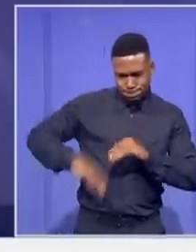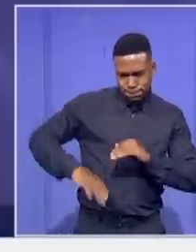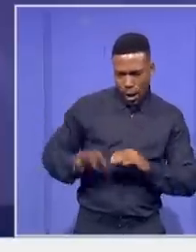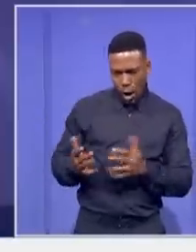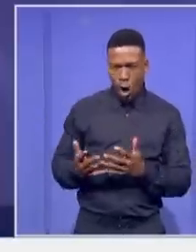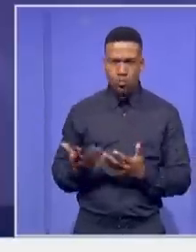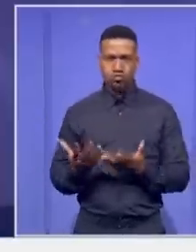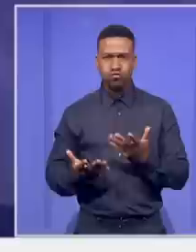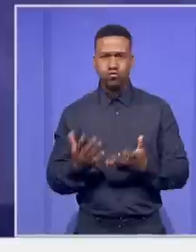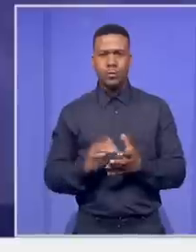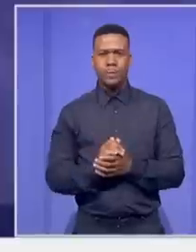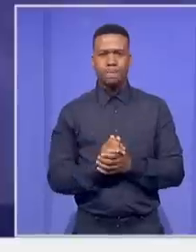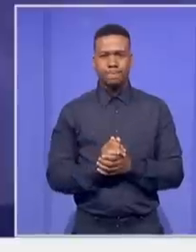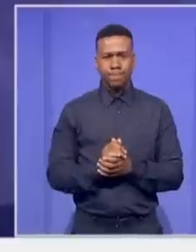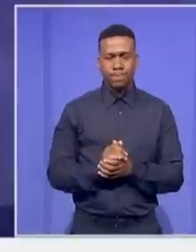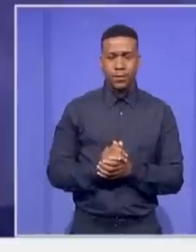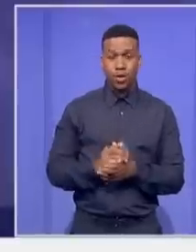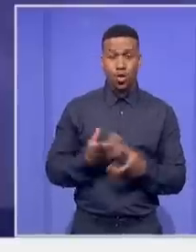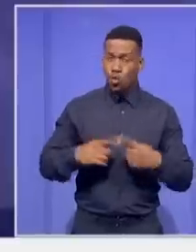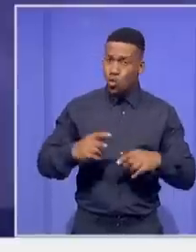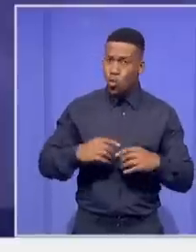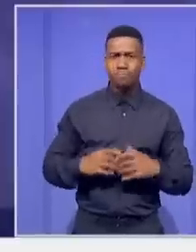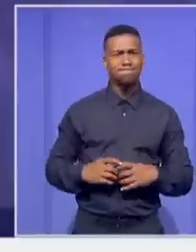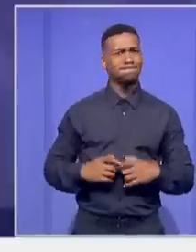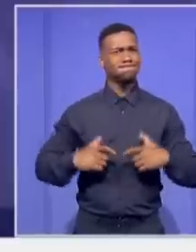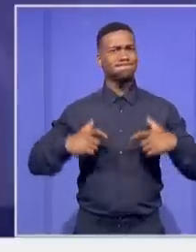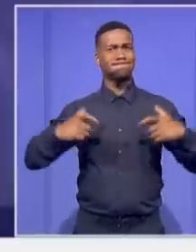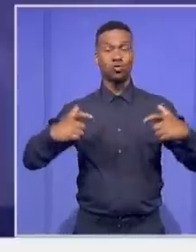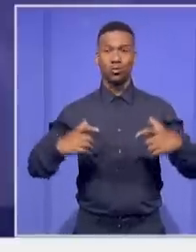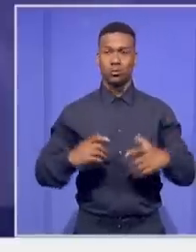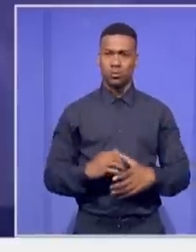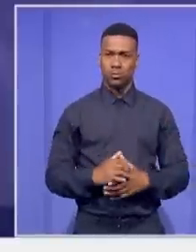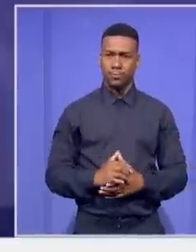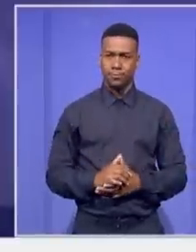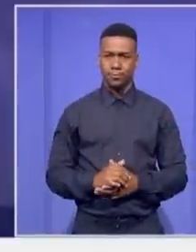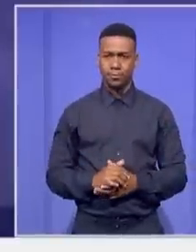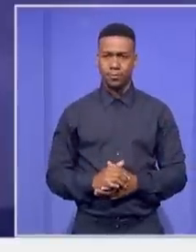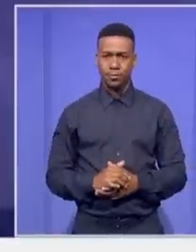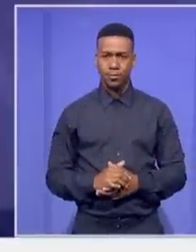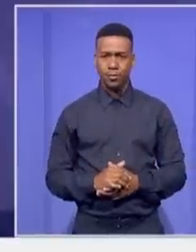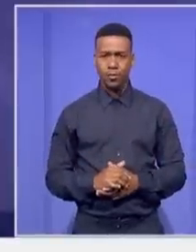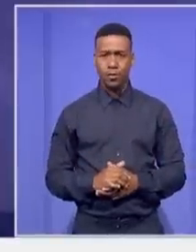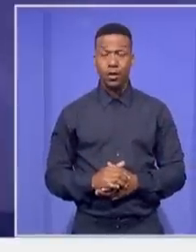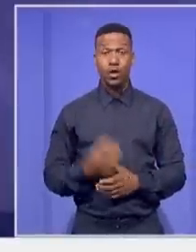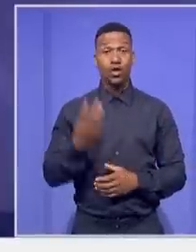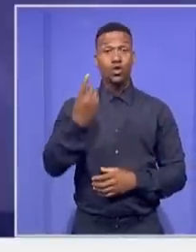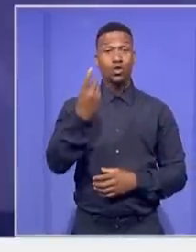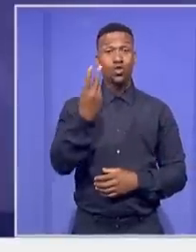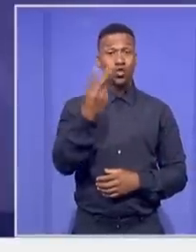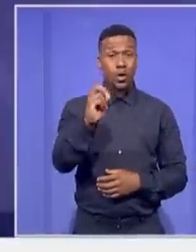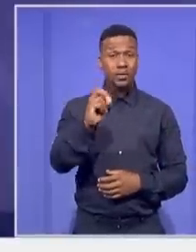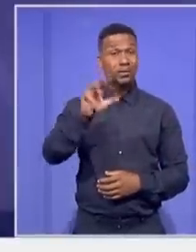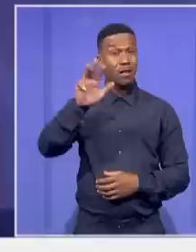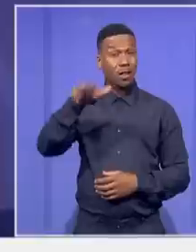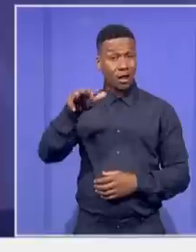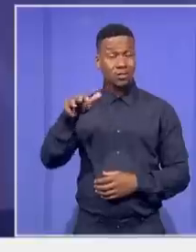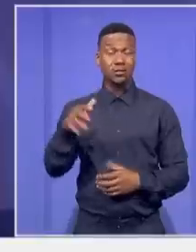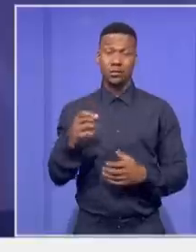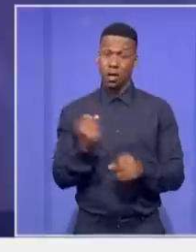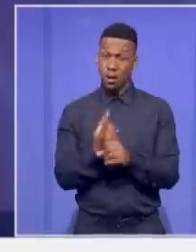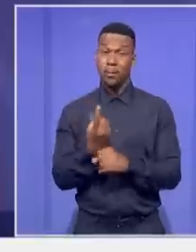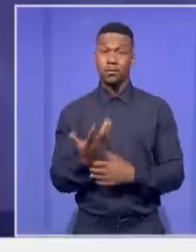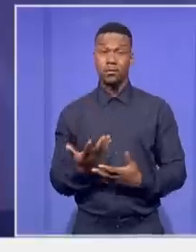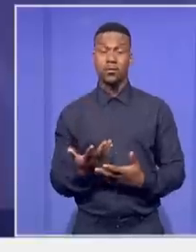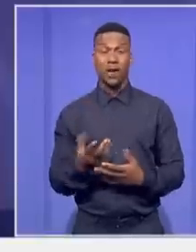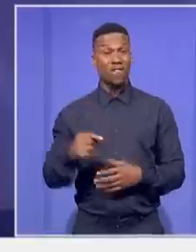were buoyant and we were bold in those predictions. But then 2019 happened. And for the